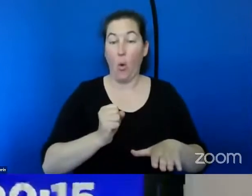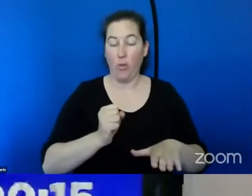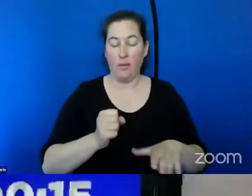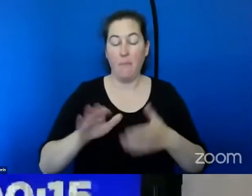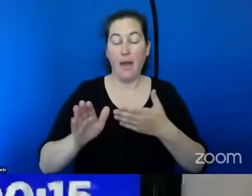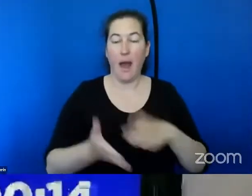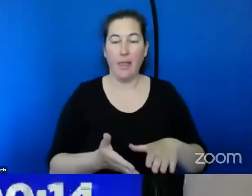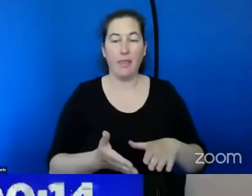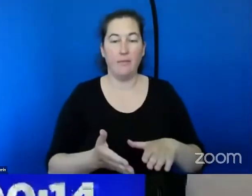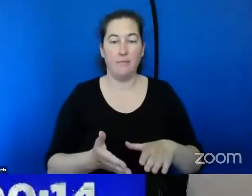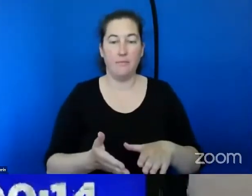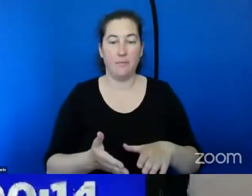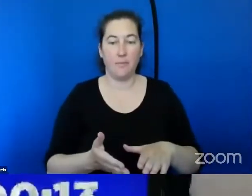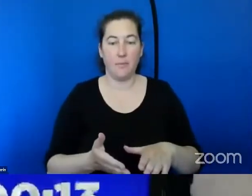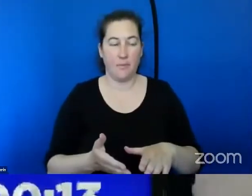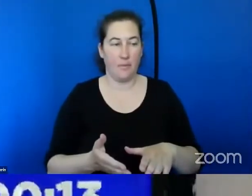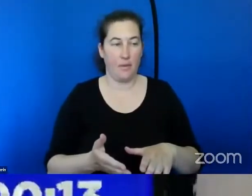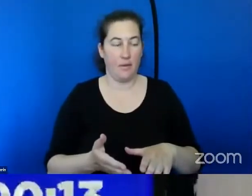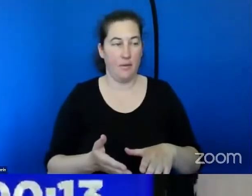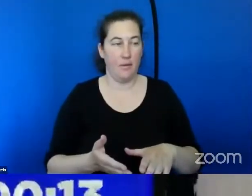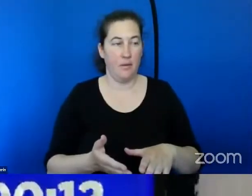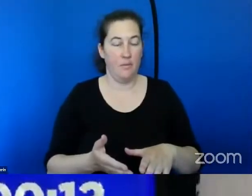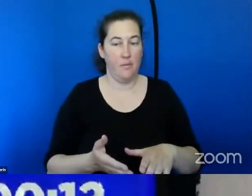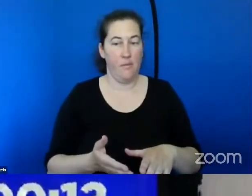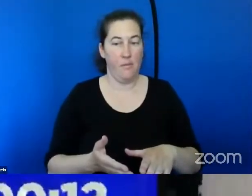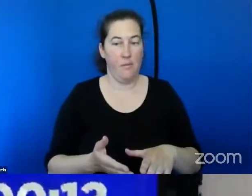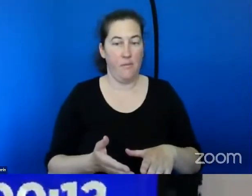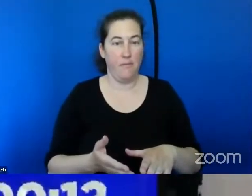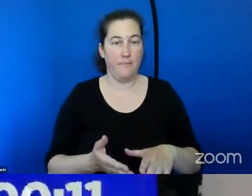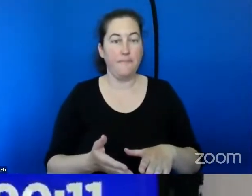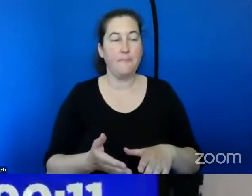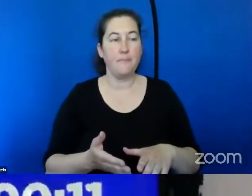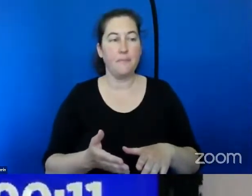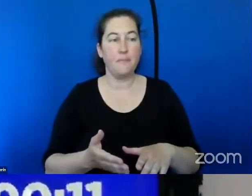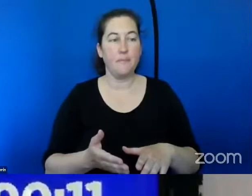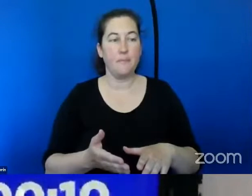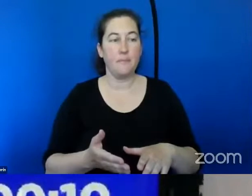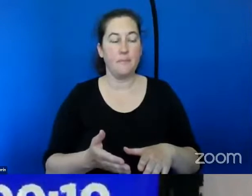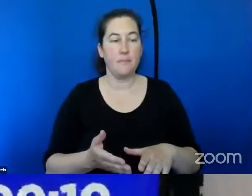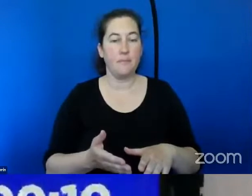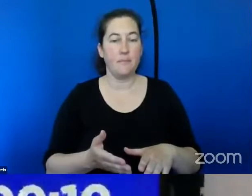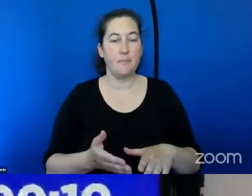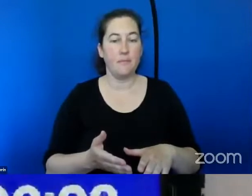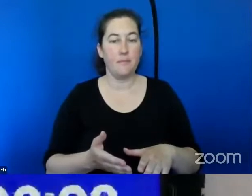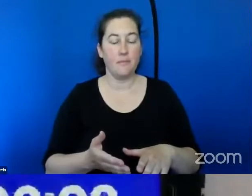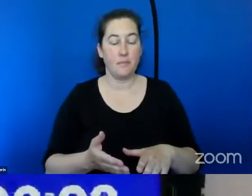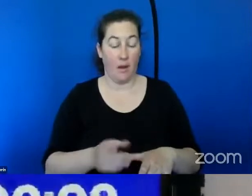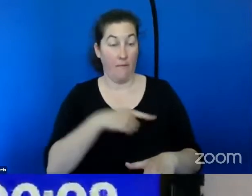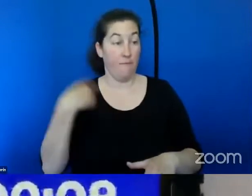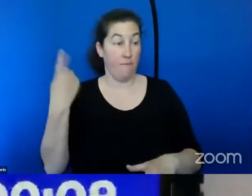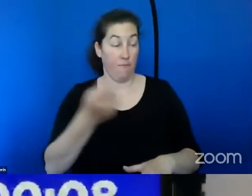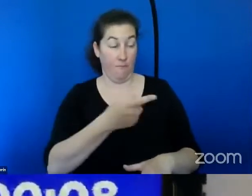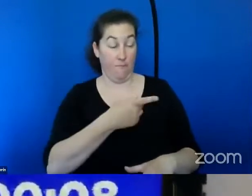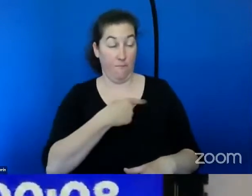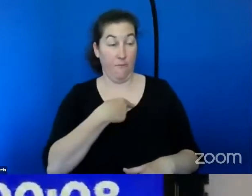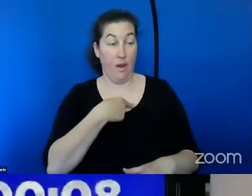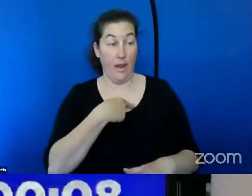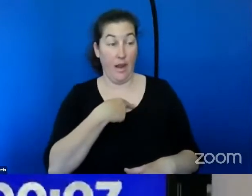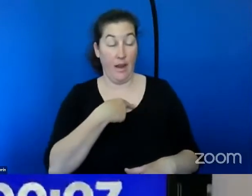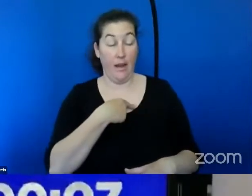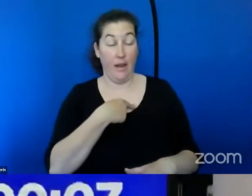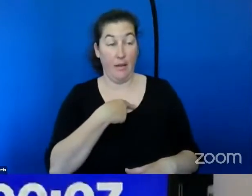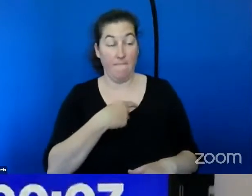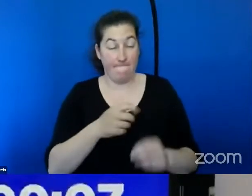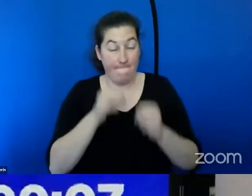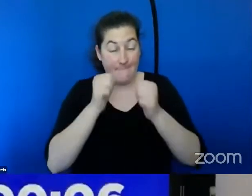mark with the 8 blue pieces that need to be moved from a box on one table to their